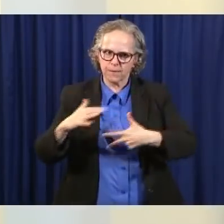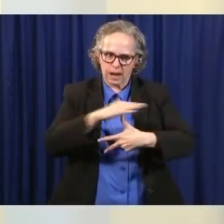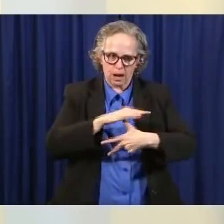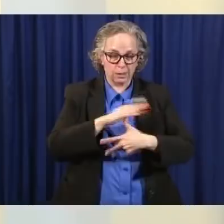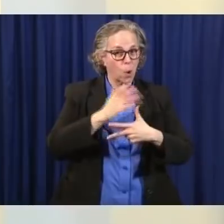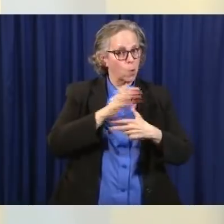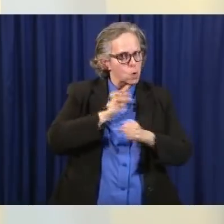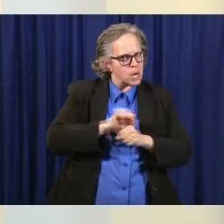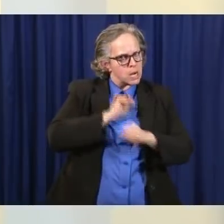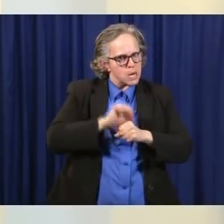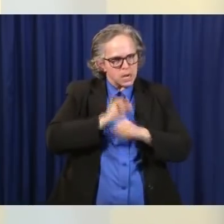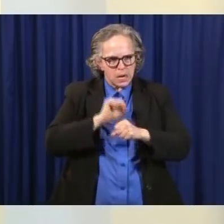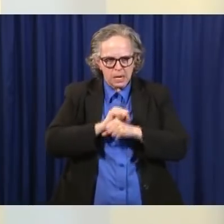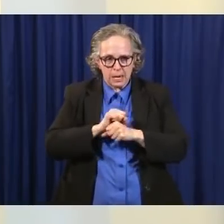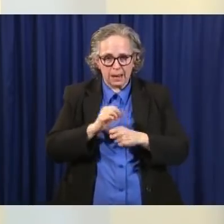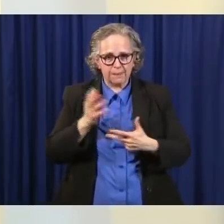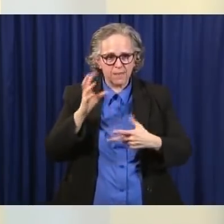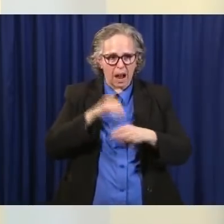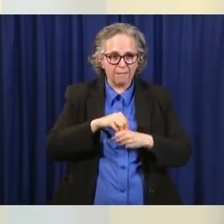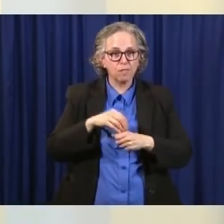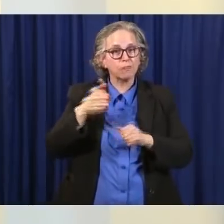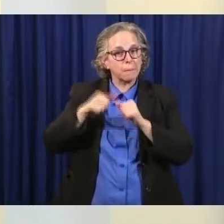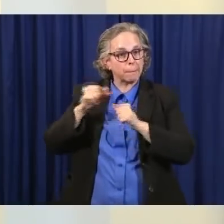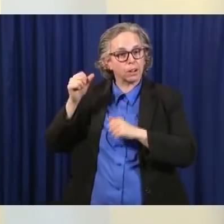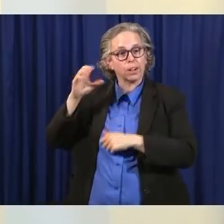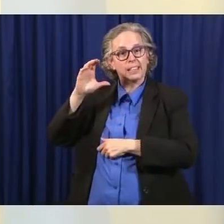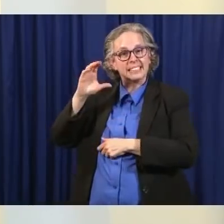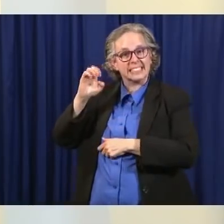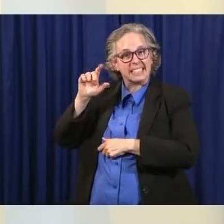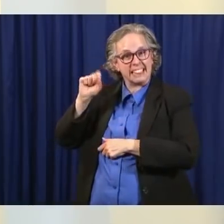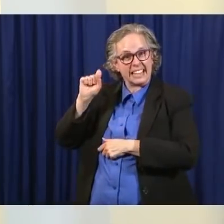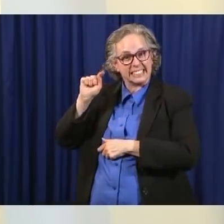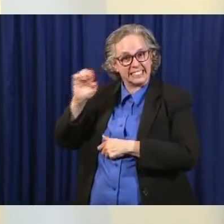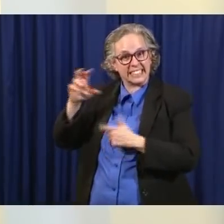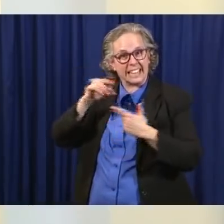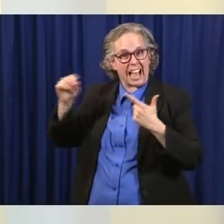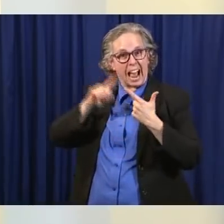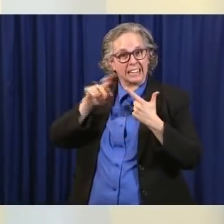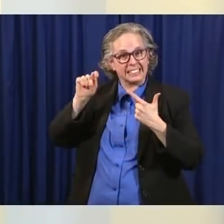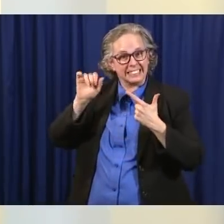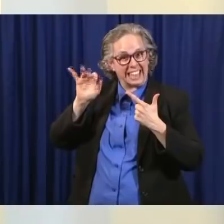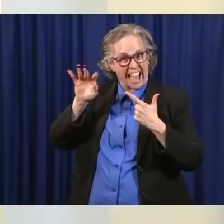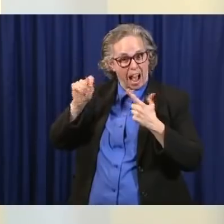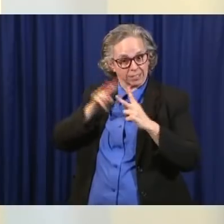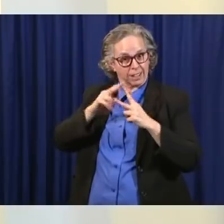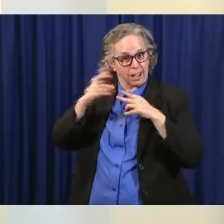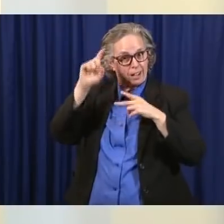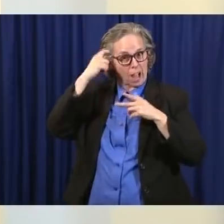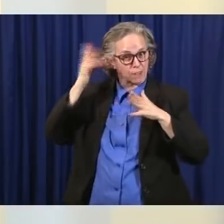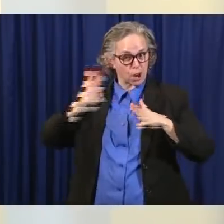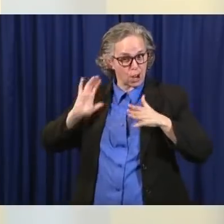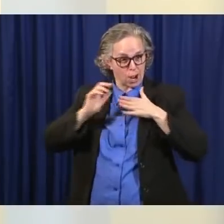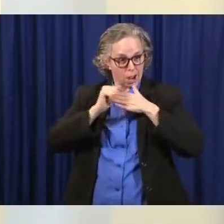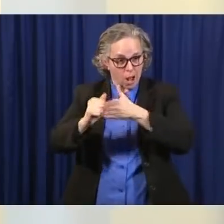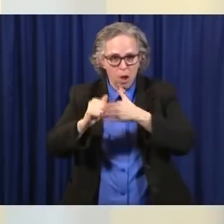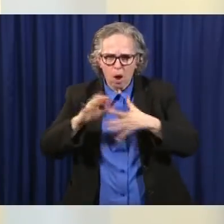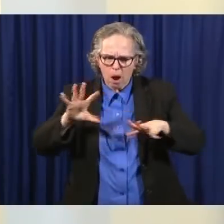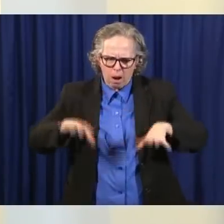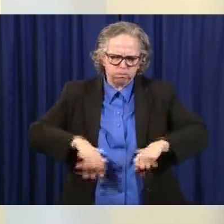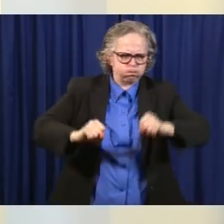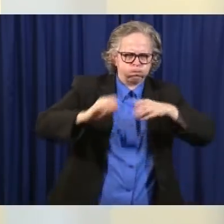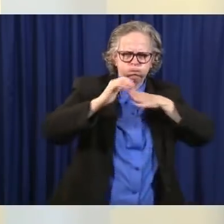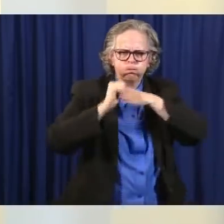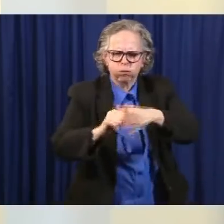Governor Taft, and a whole team have been working tirelessly on. So I think when we say that number, it's about the capacity